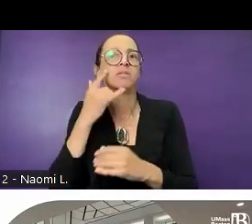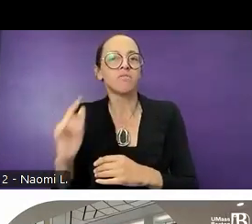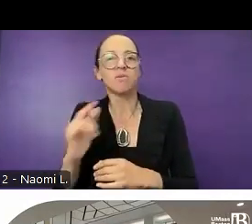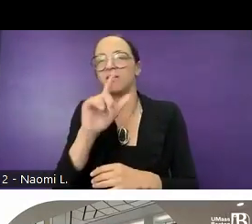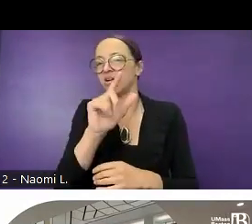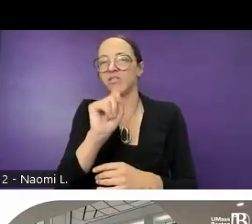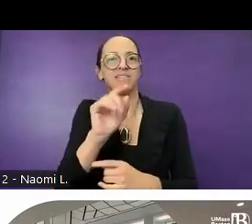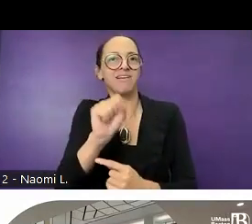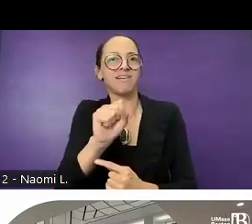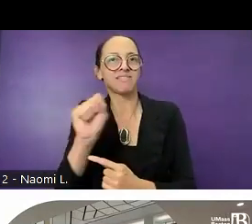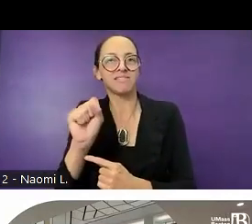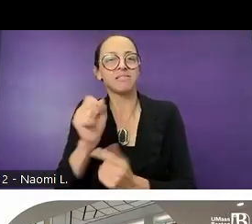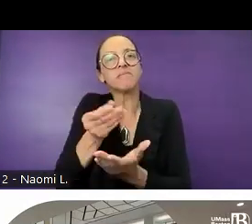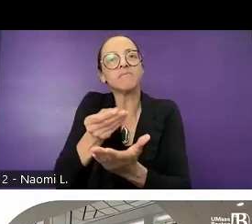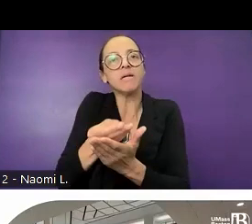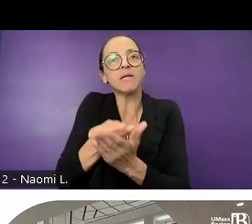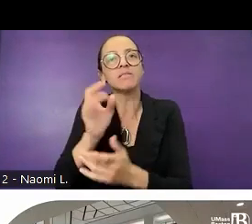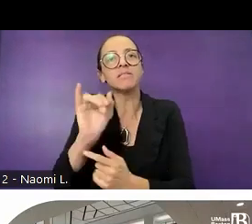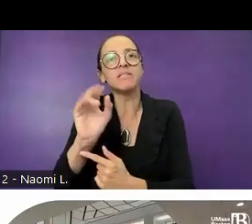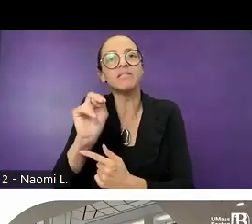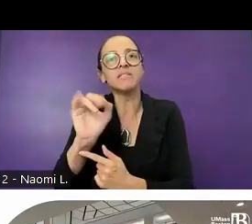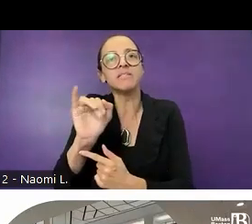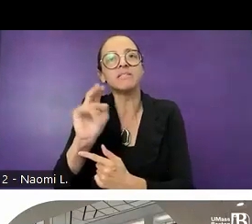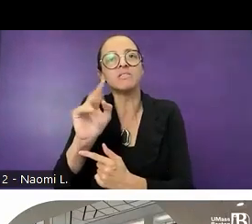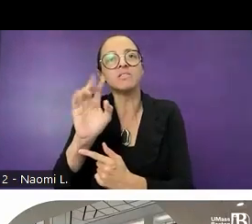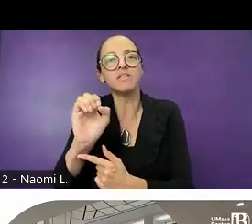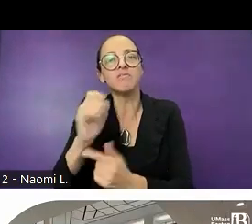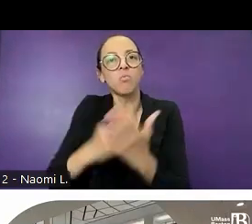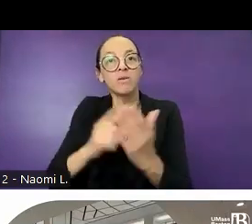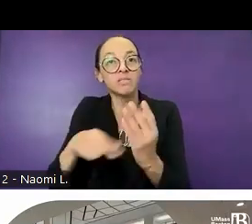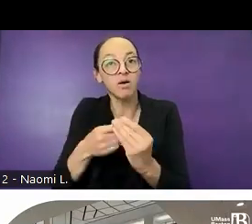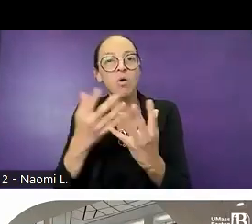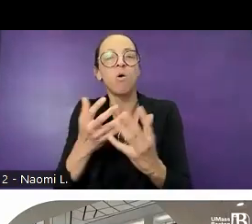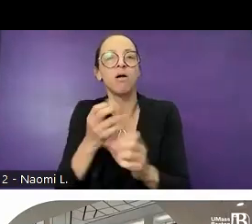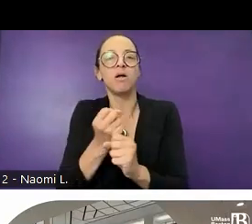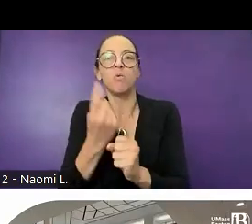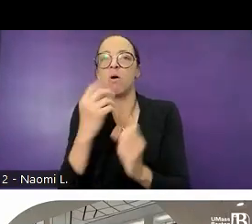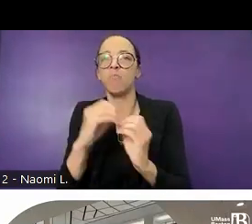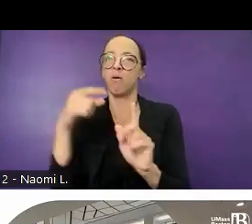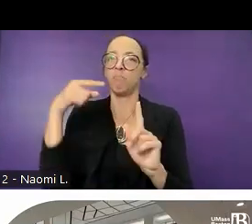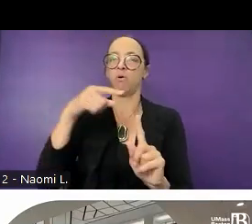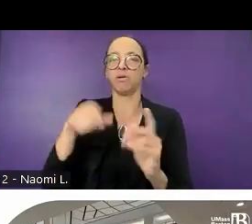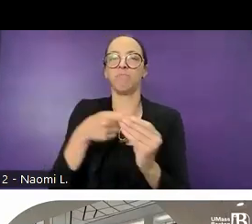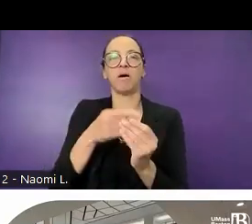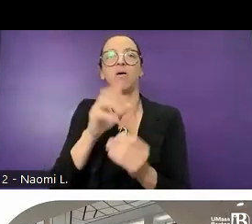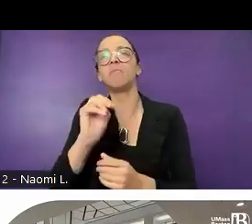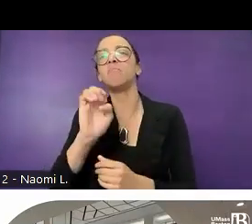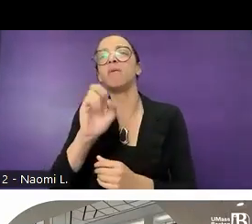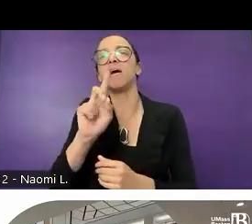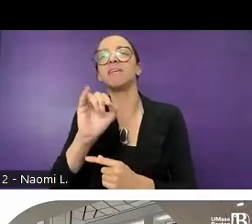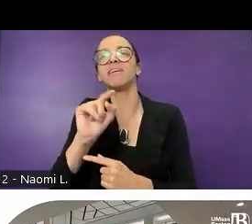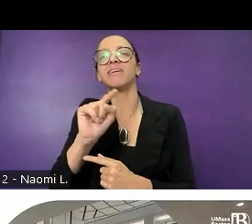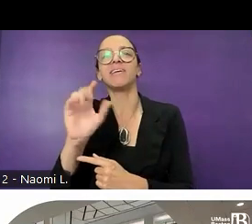I did want to make one more point about Medicare, which is a program that typically we don't talk too much about when we